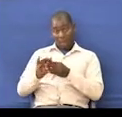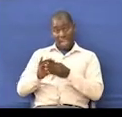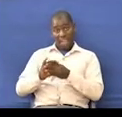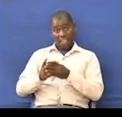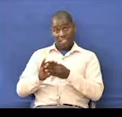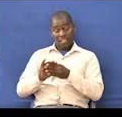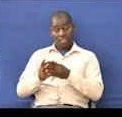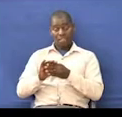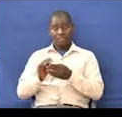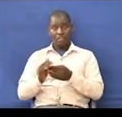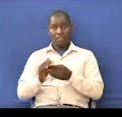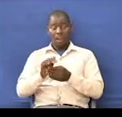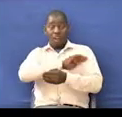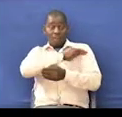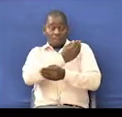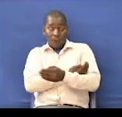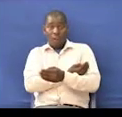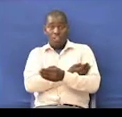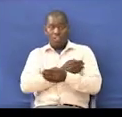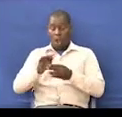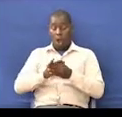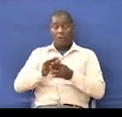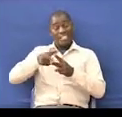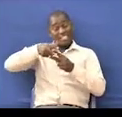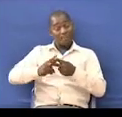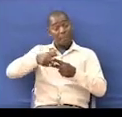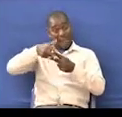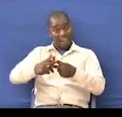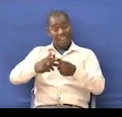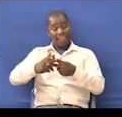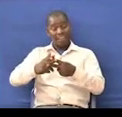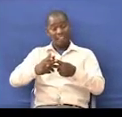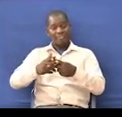a force to a spanner.